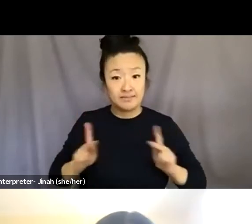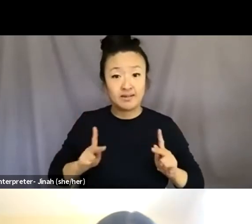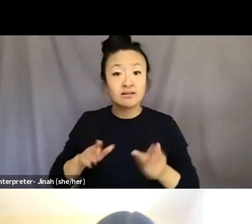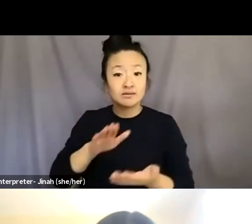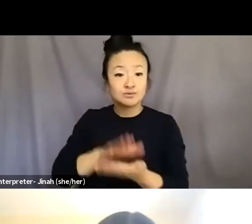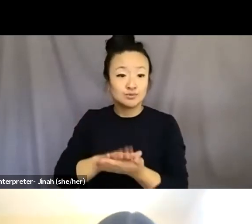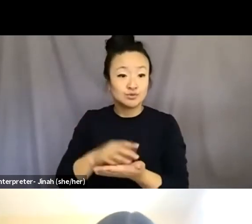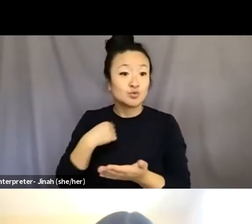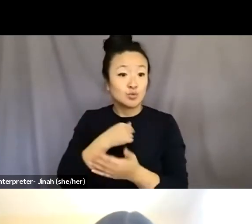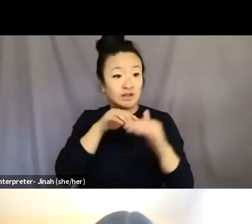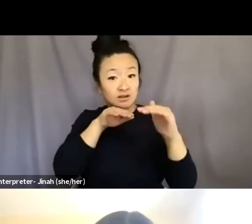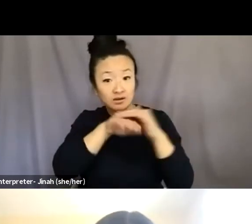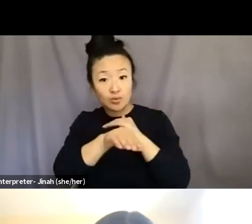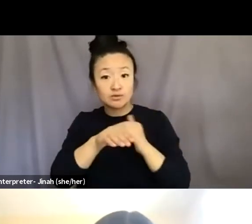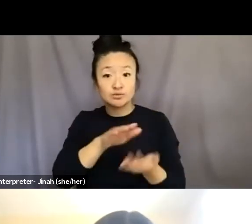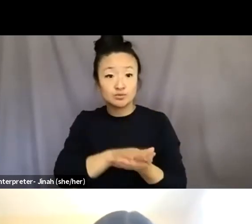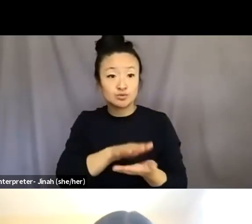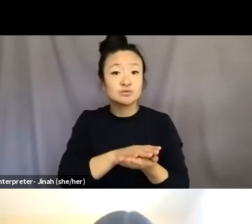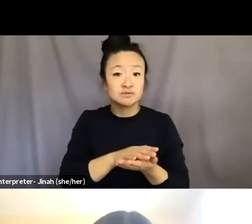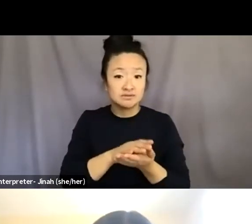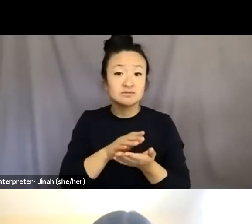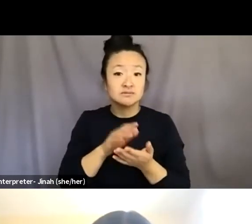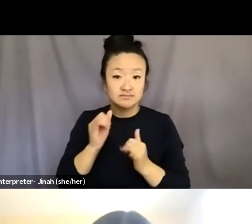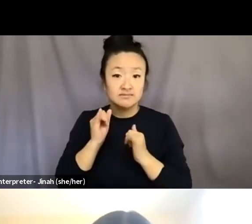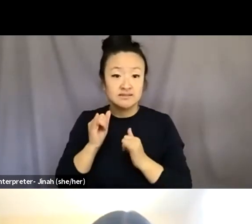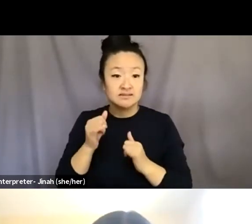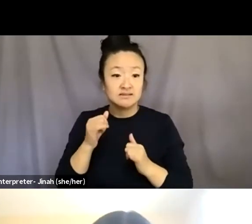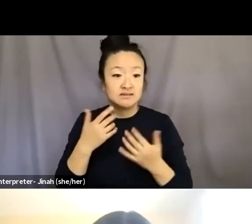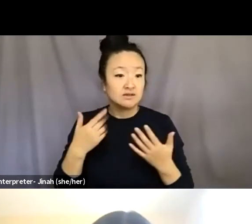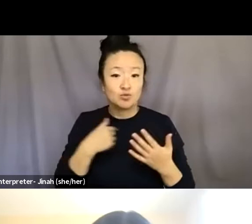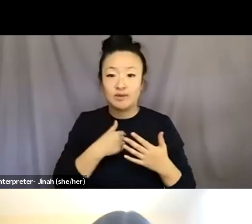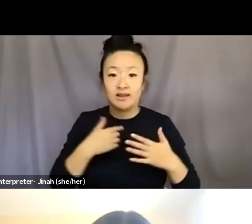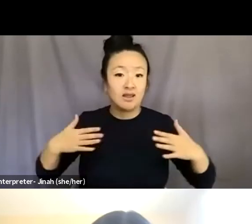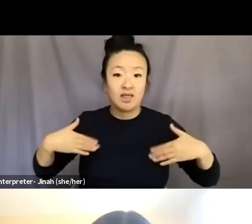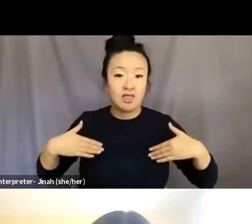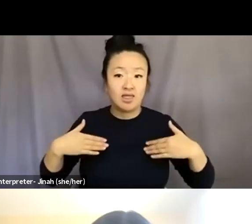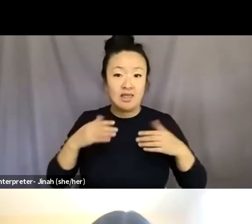we're inside of the schools as well, and we can't, we haven't been able to be